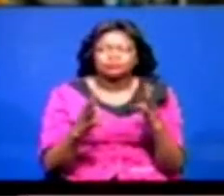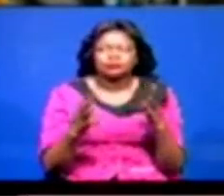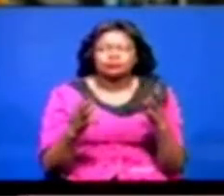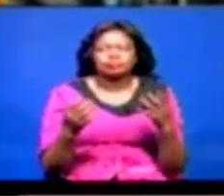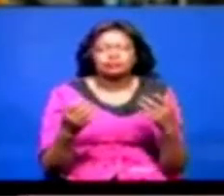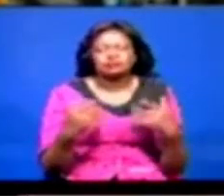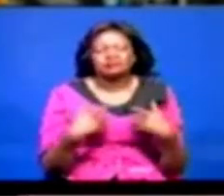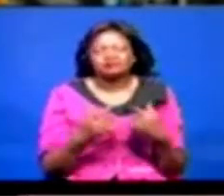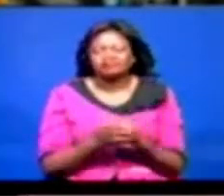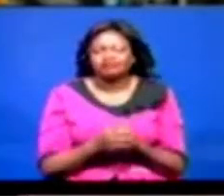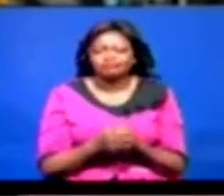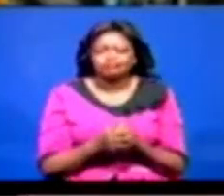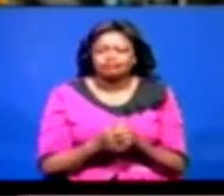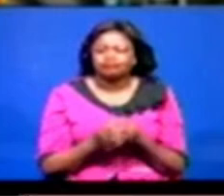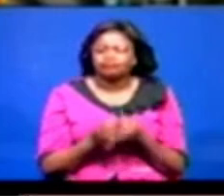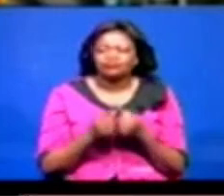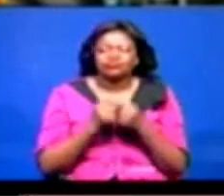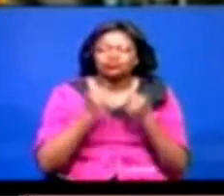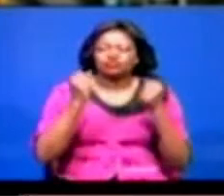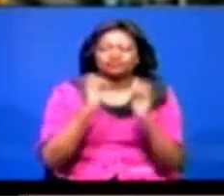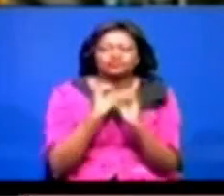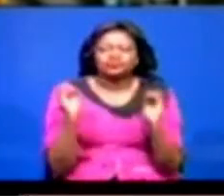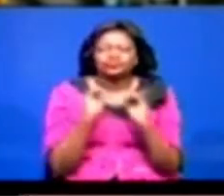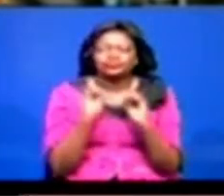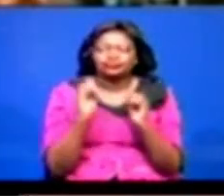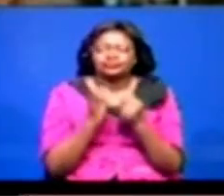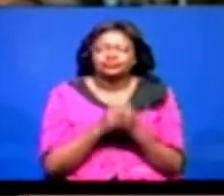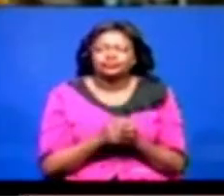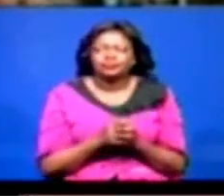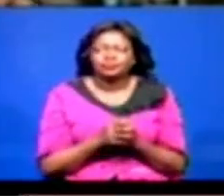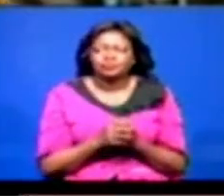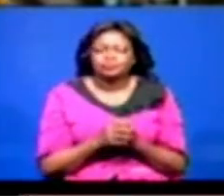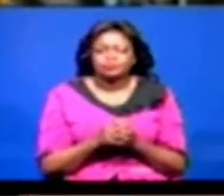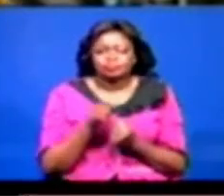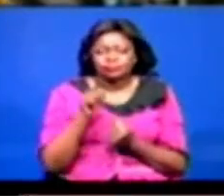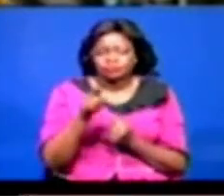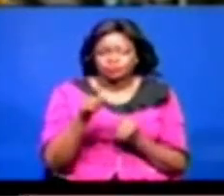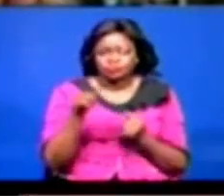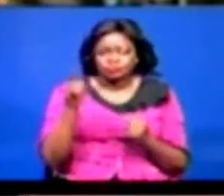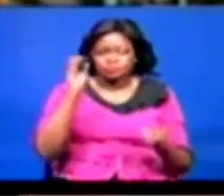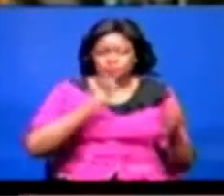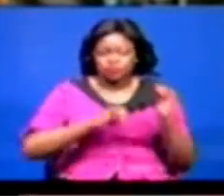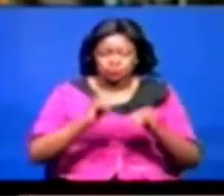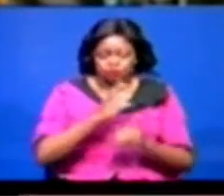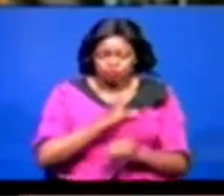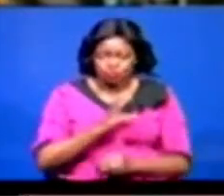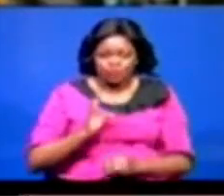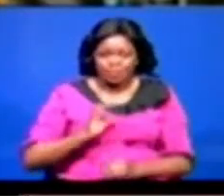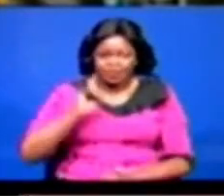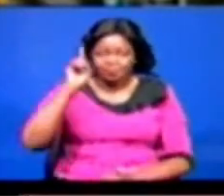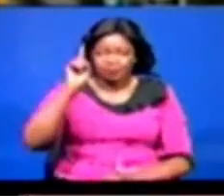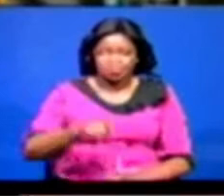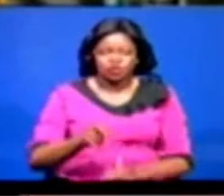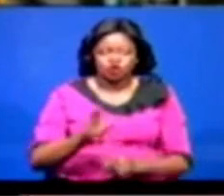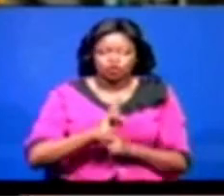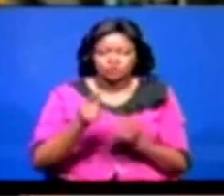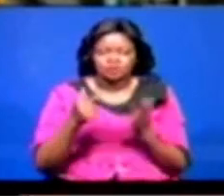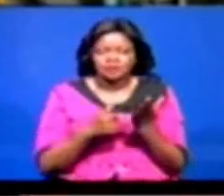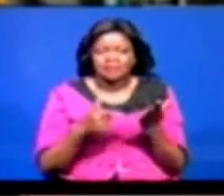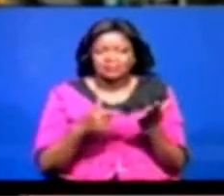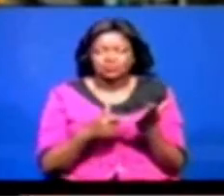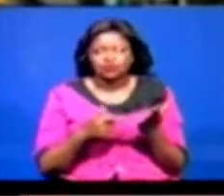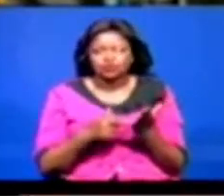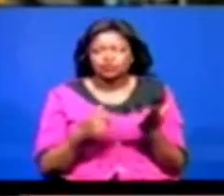perhaps permissive terms. It was that to the effect that the Electoral Commission shall use technology